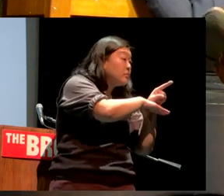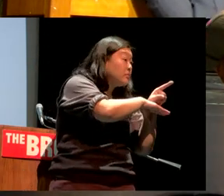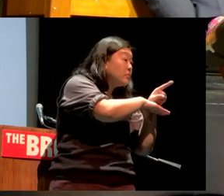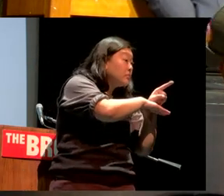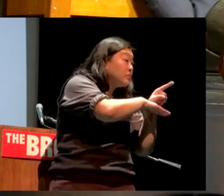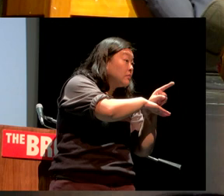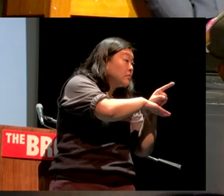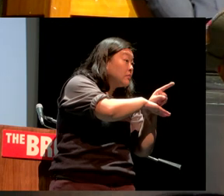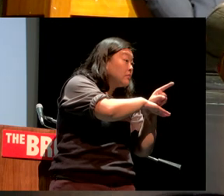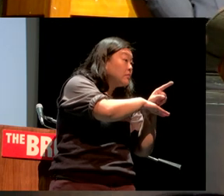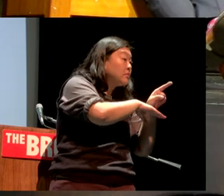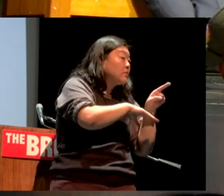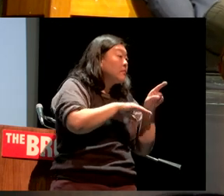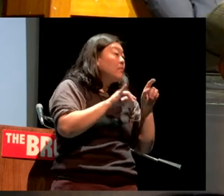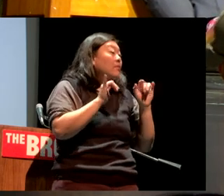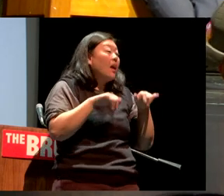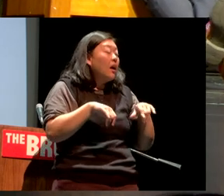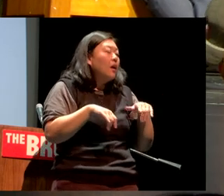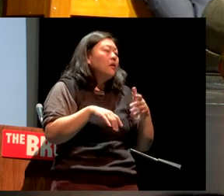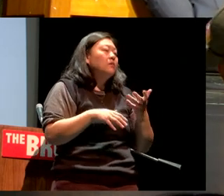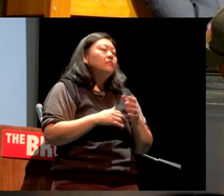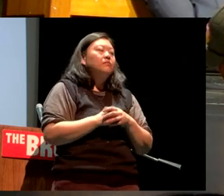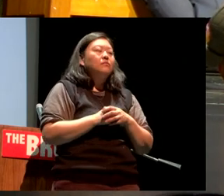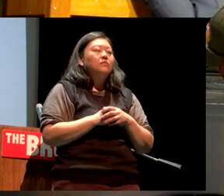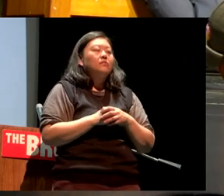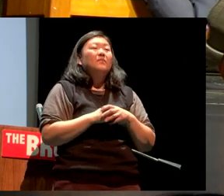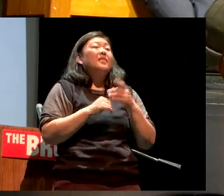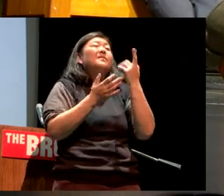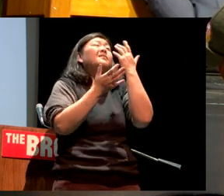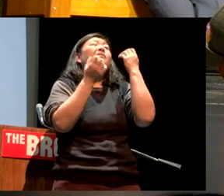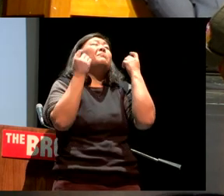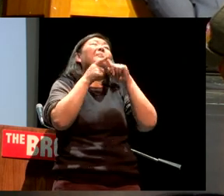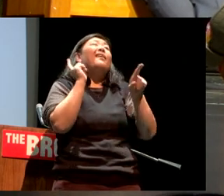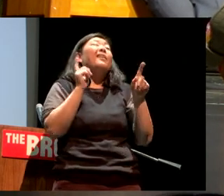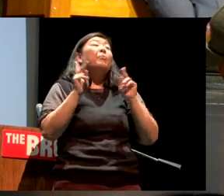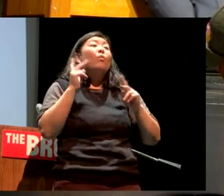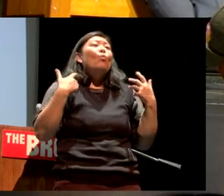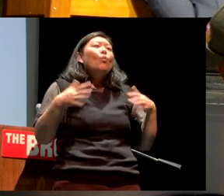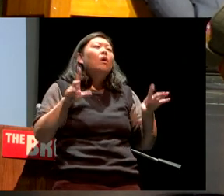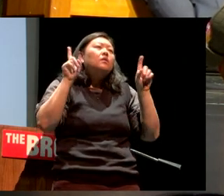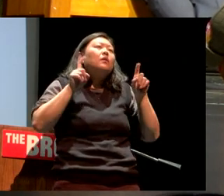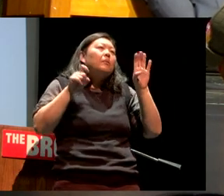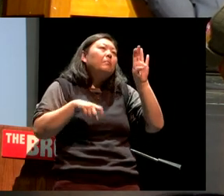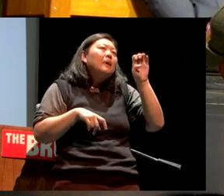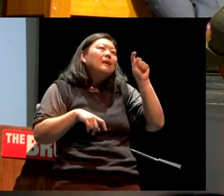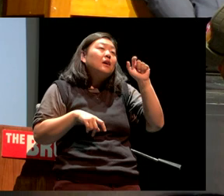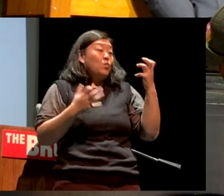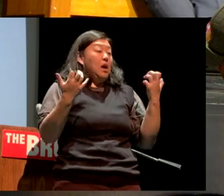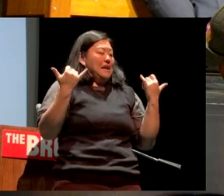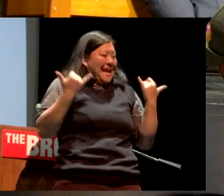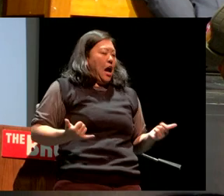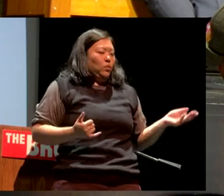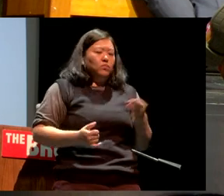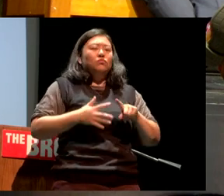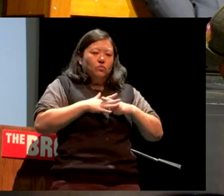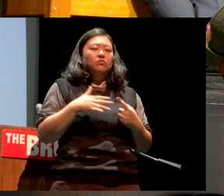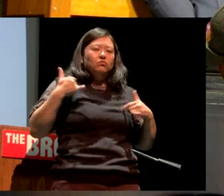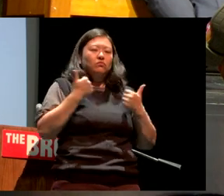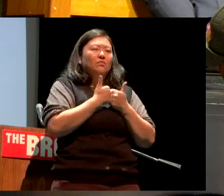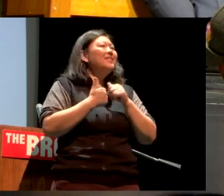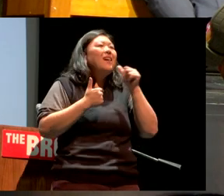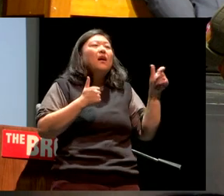it's not good and it's, you know, it's breaking the way they're used to do it. And you always have resistance to